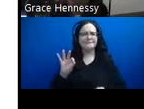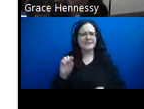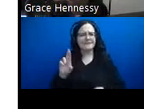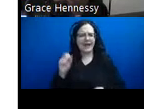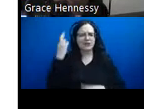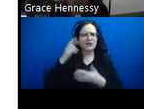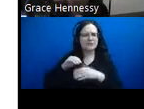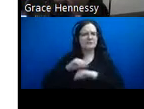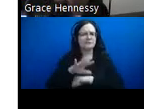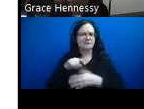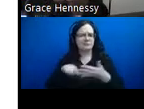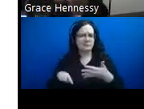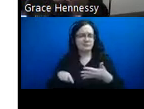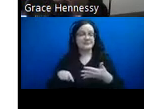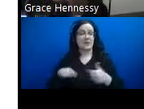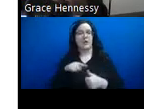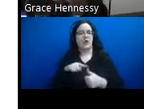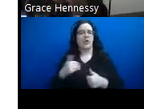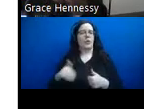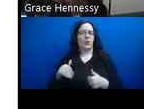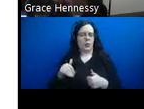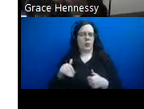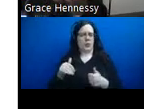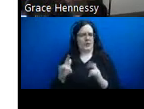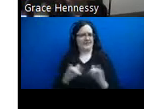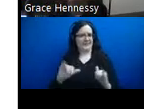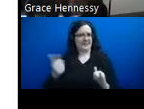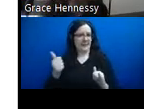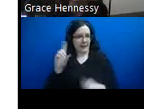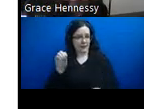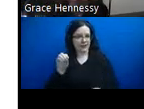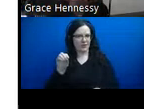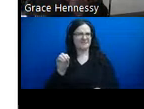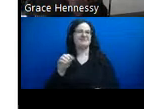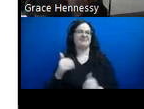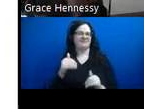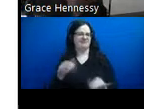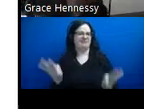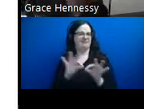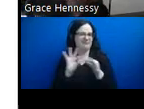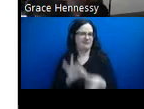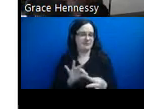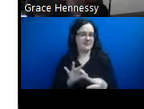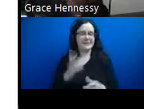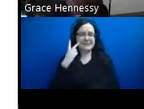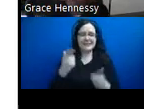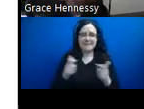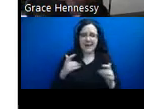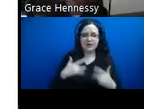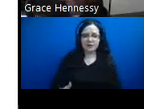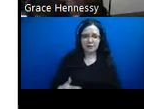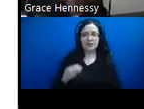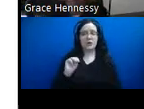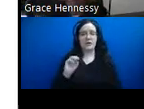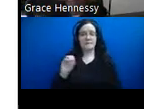risk, co-occurring disorders significantly were associated with suicide risk. And again, we see major depression. A mood disorder is one